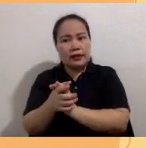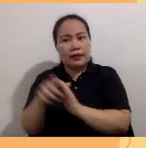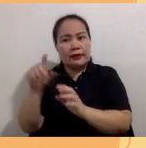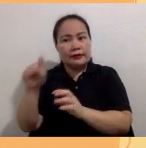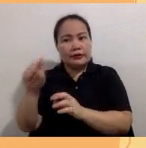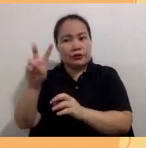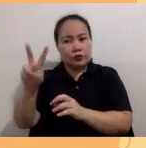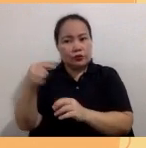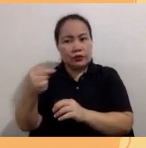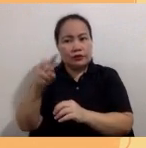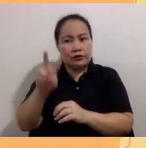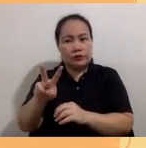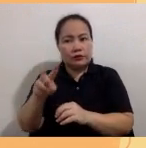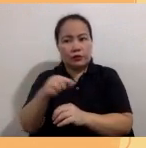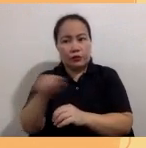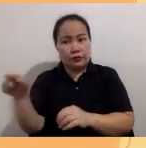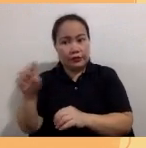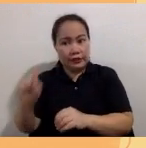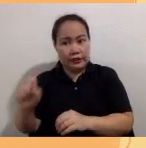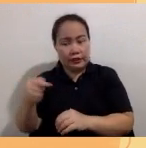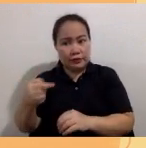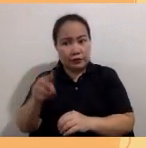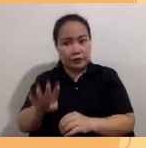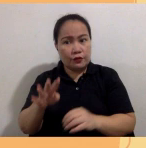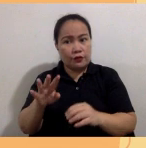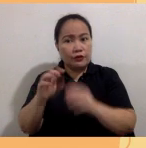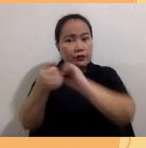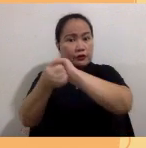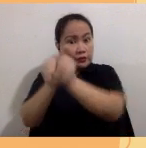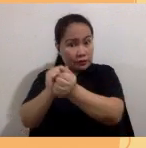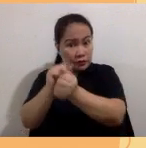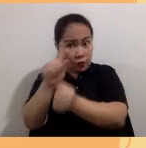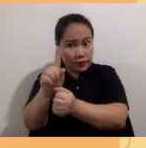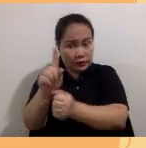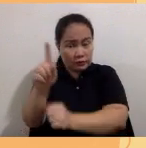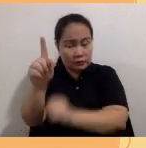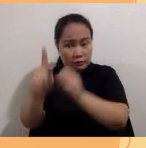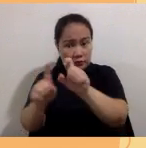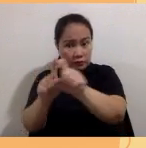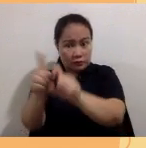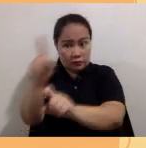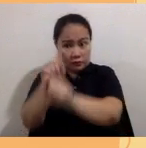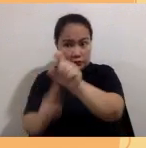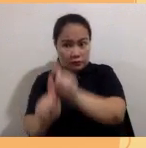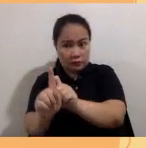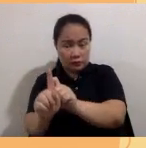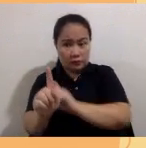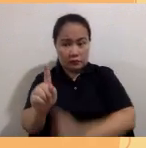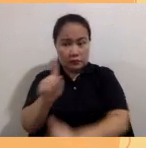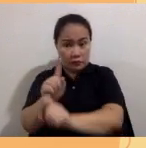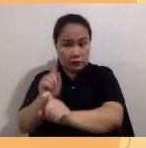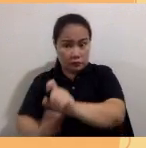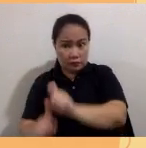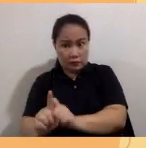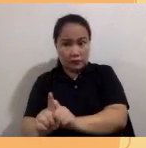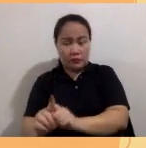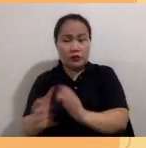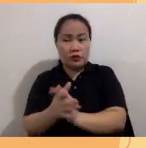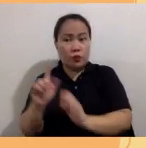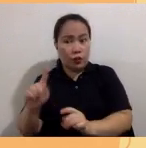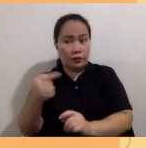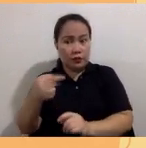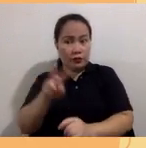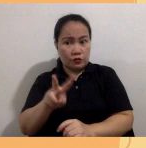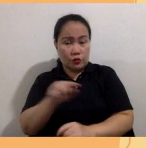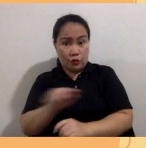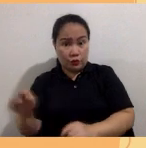minus 2 all over x minus 4. So, we will substitute 1. And then another 1. So, 1 squared is 1 minus